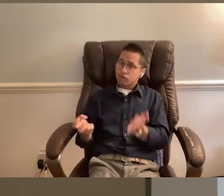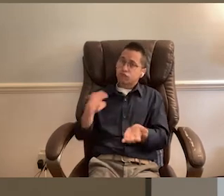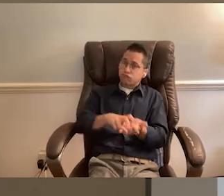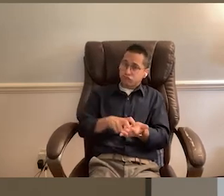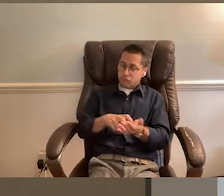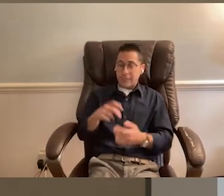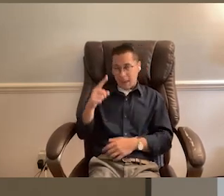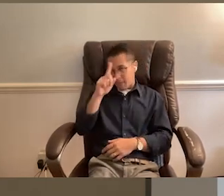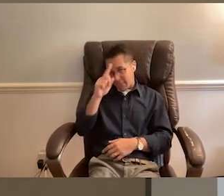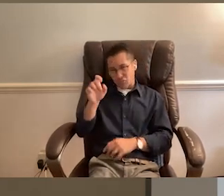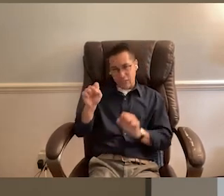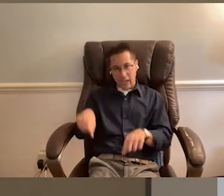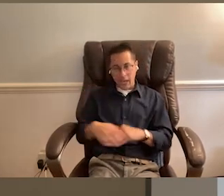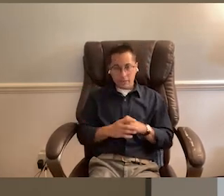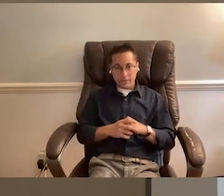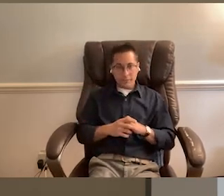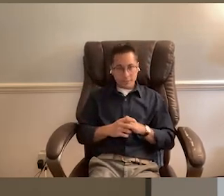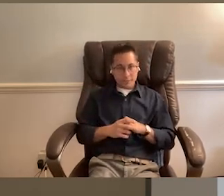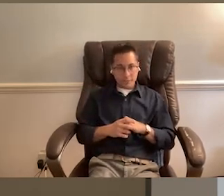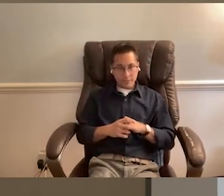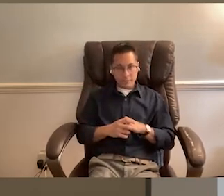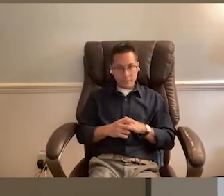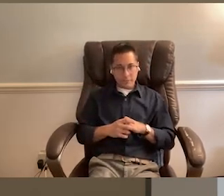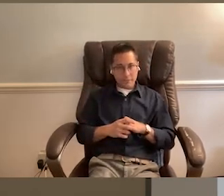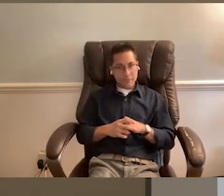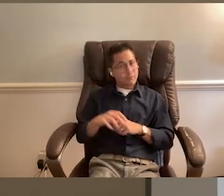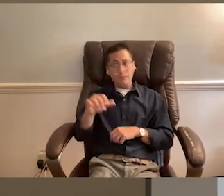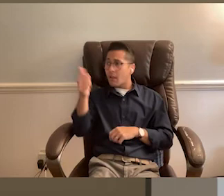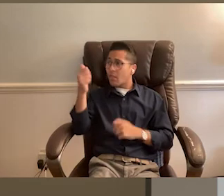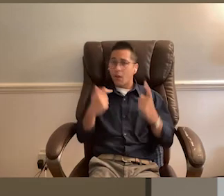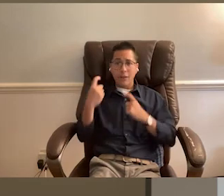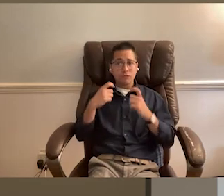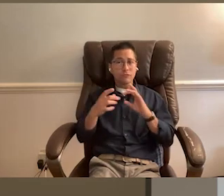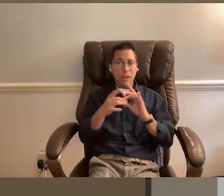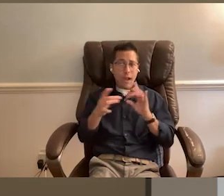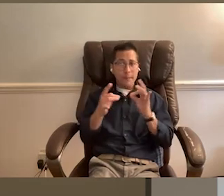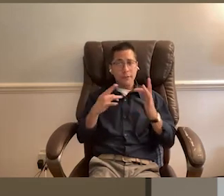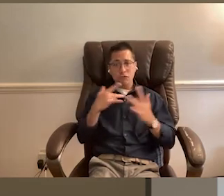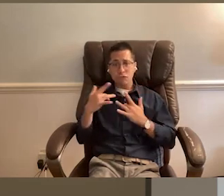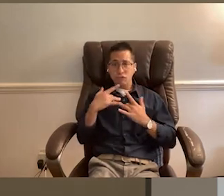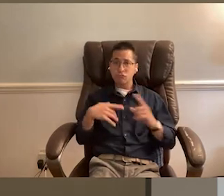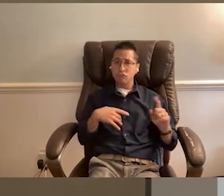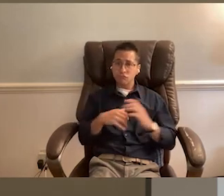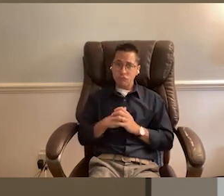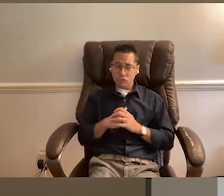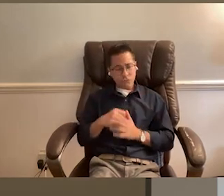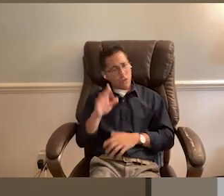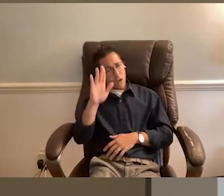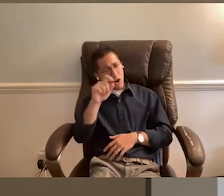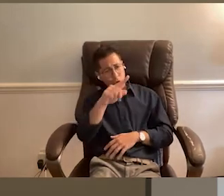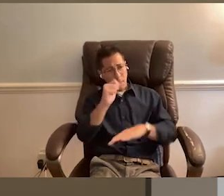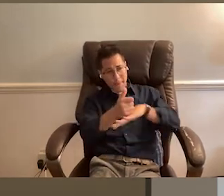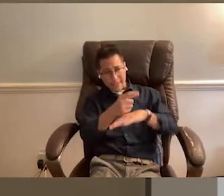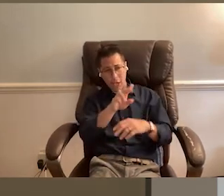into the bathtub by myself, but my mom is always there in case I fall. And I said, okay, have you ever fell? And she's like, no. I was like, okay, so would you